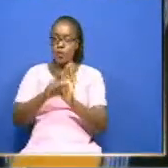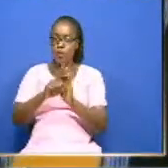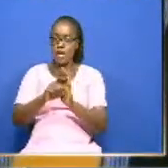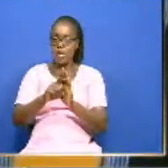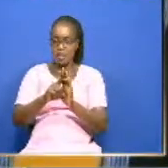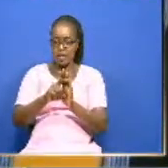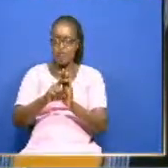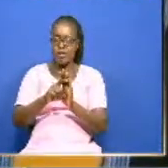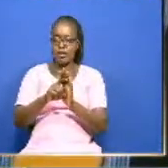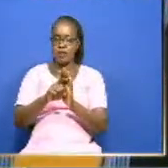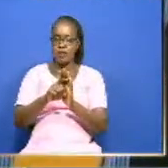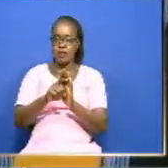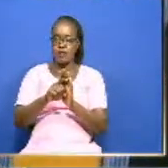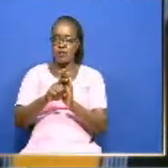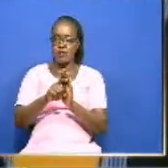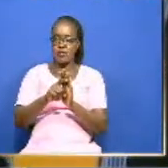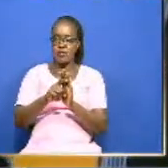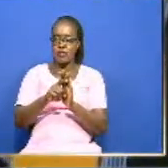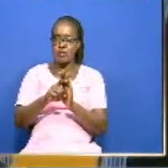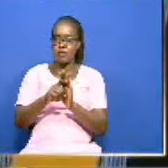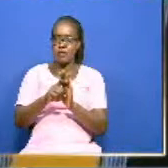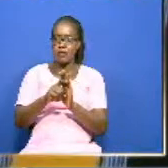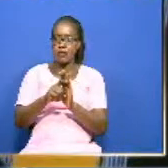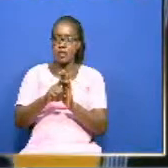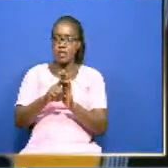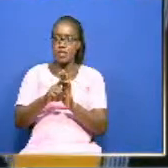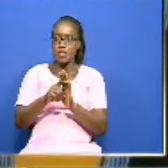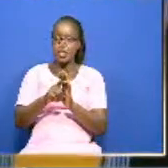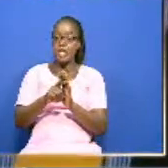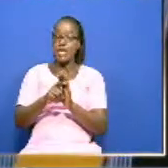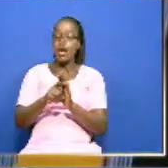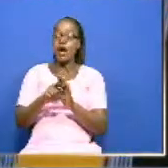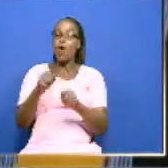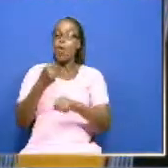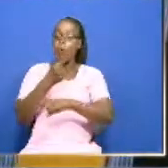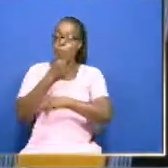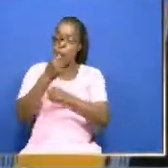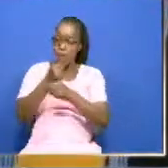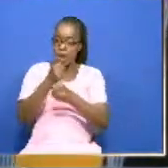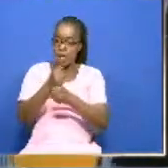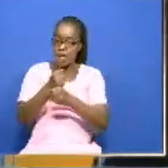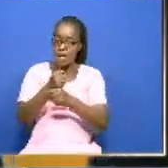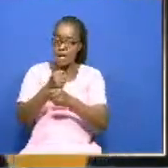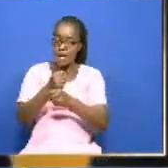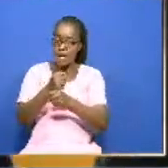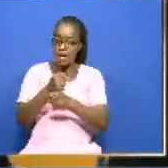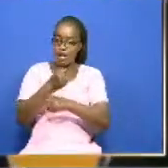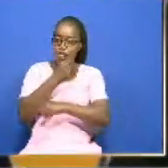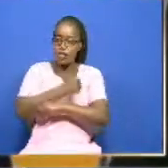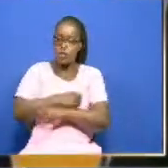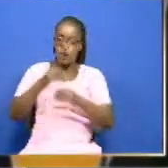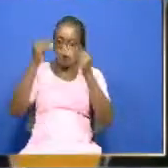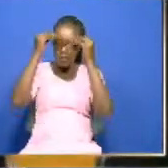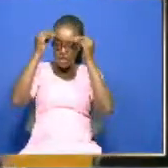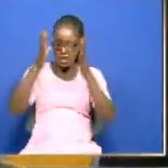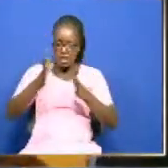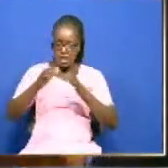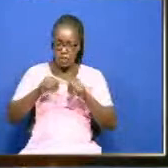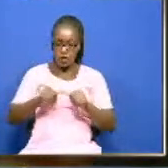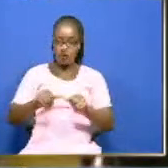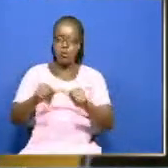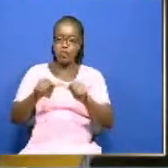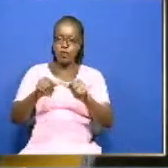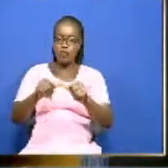Therefore, as long as the principals will still do their work, and we would want to ask them